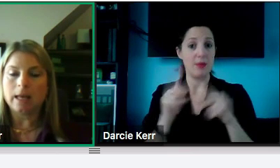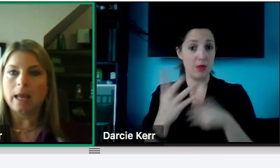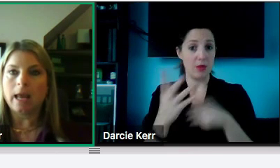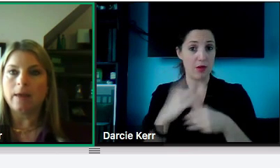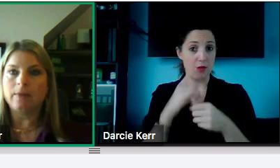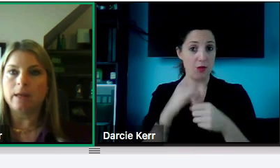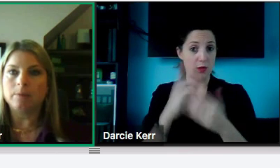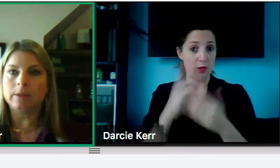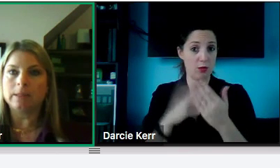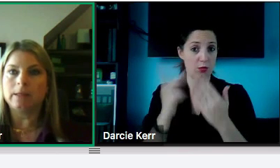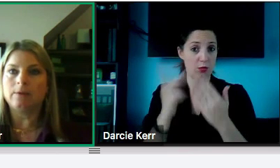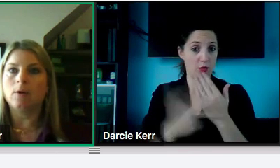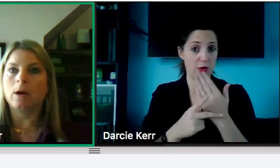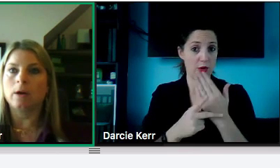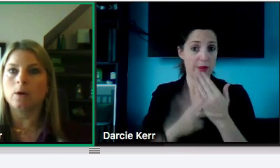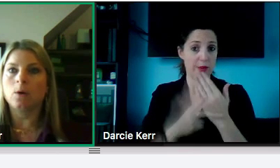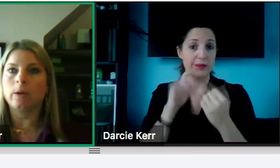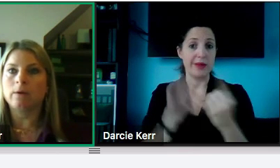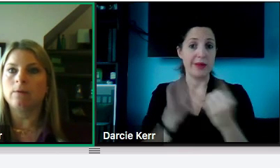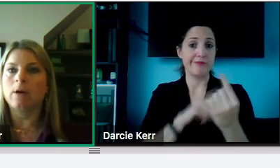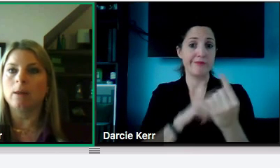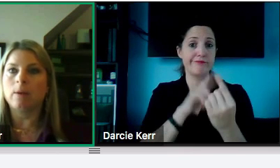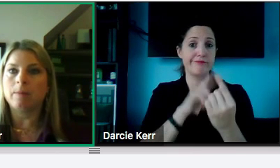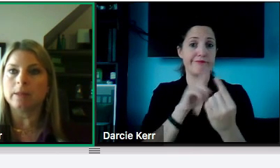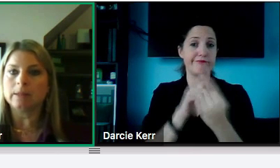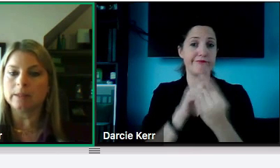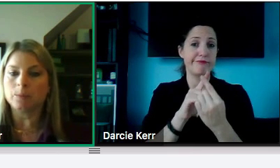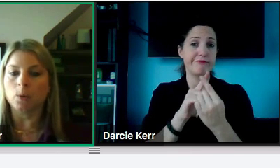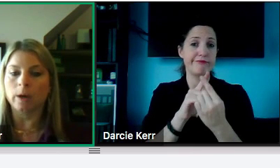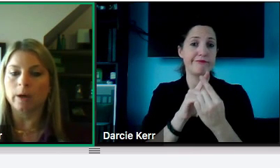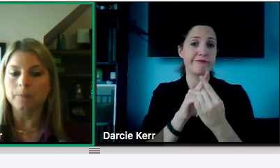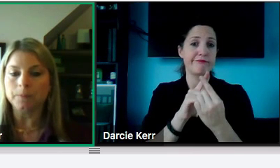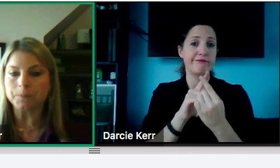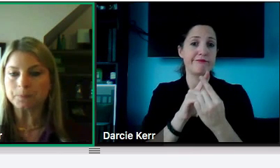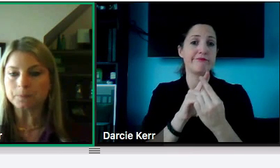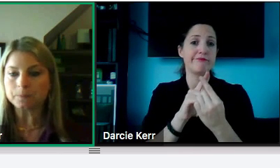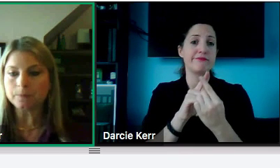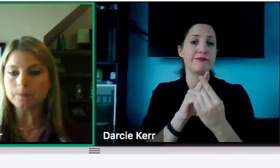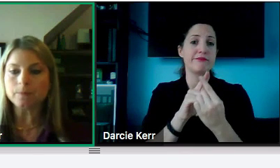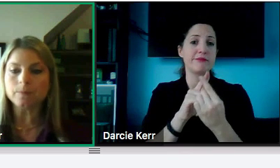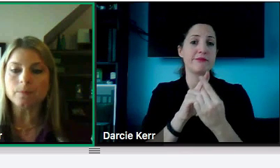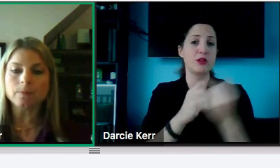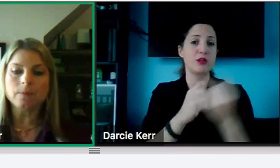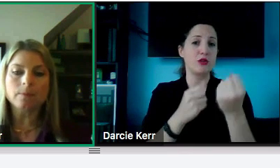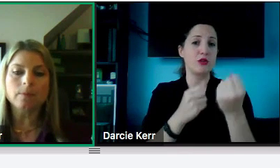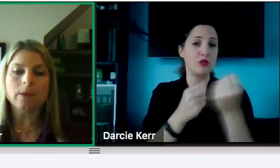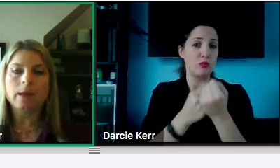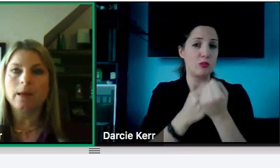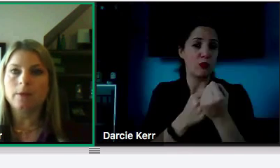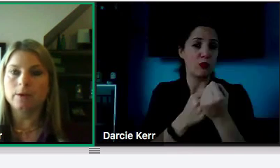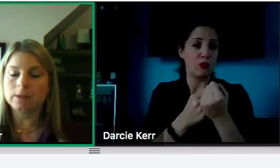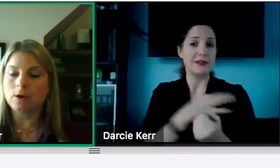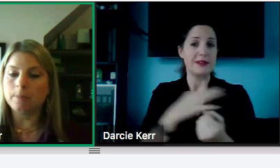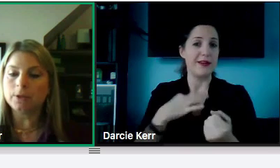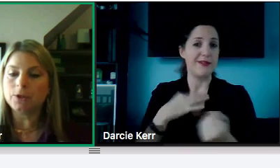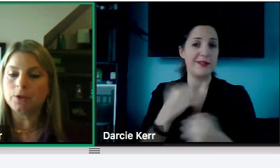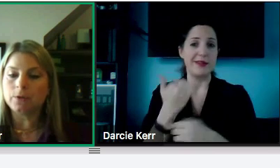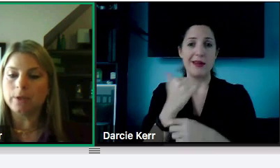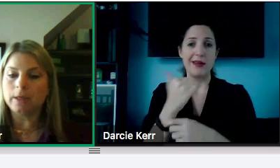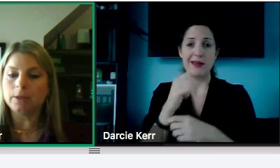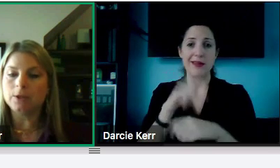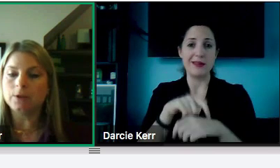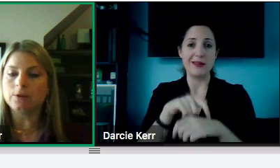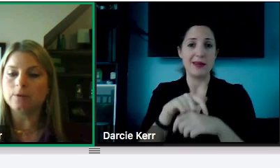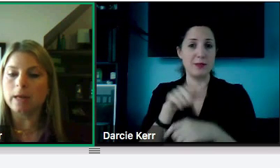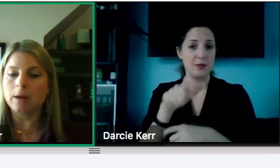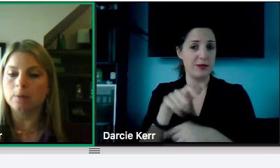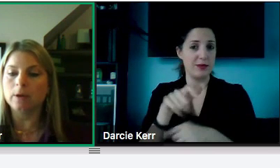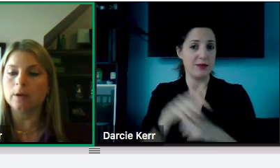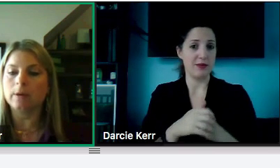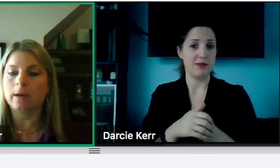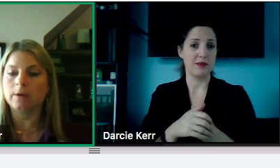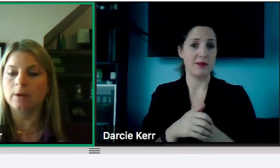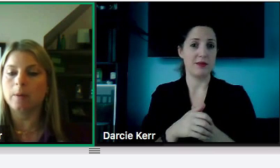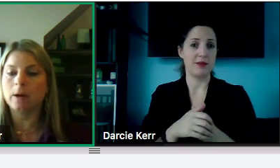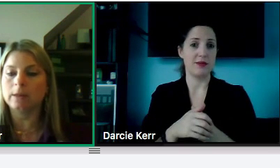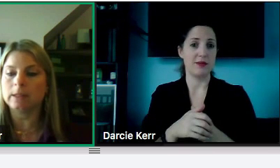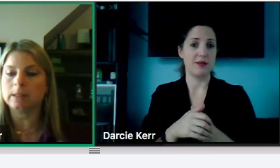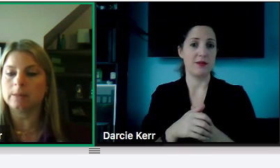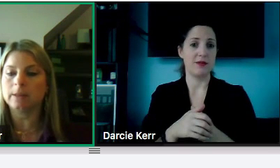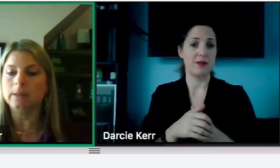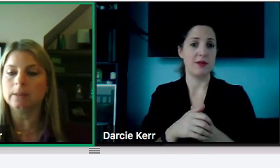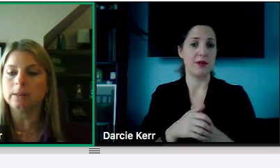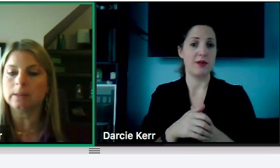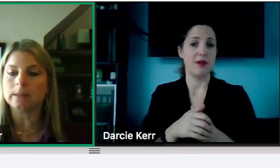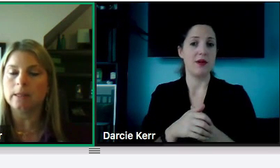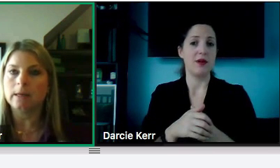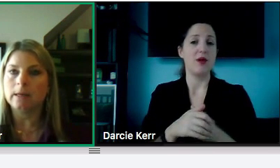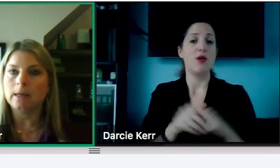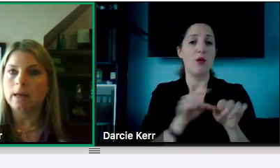needed, and they receive ongoing follow-up and support. There's an opportunity to network with